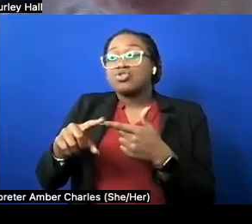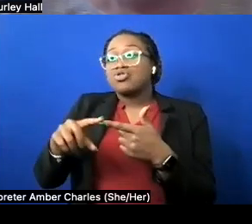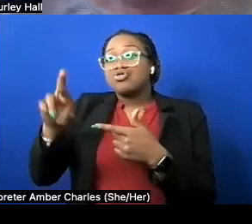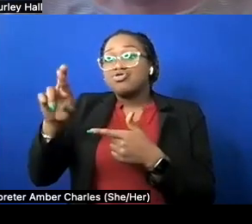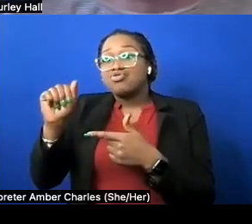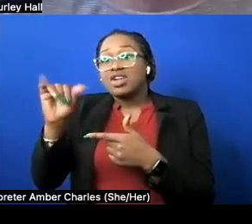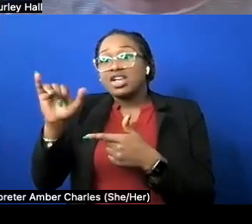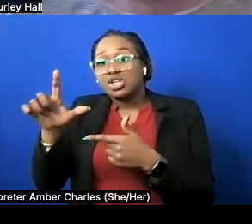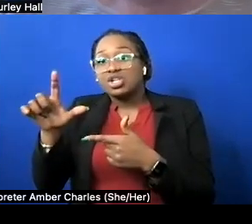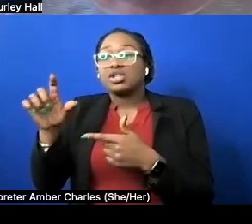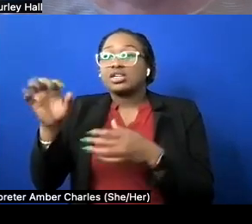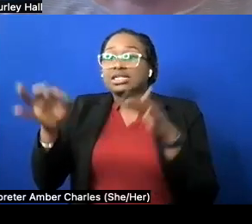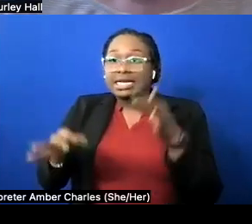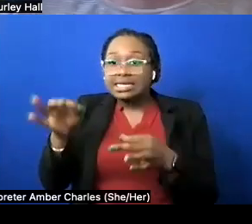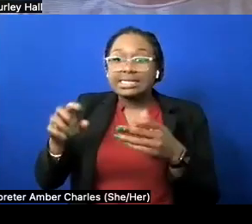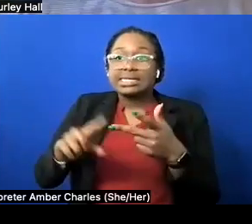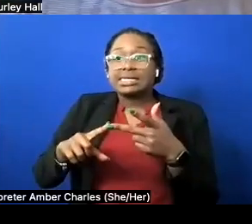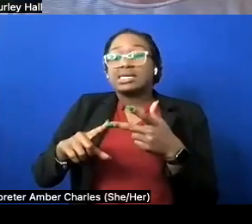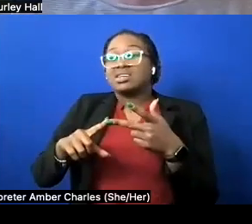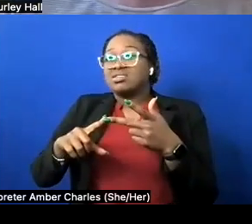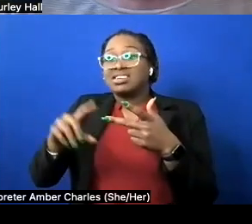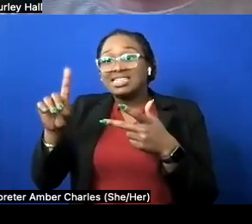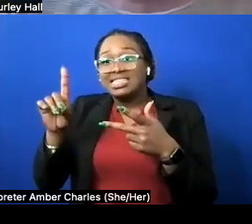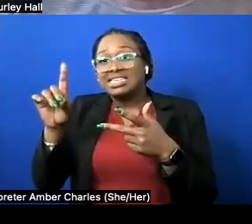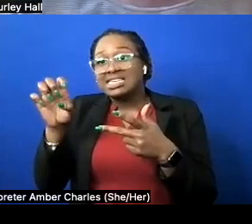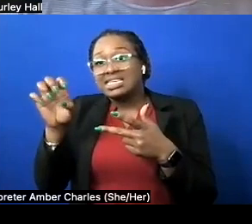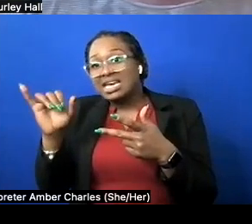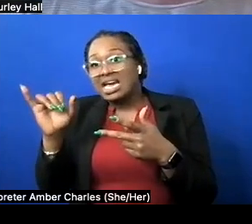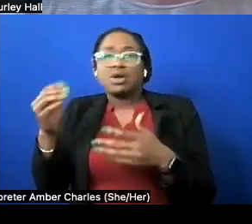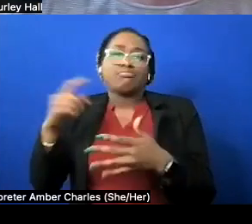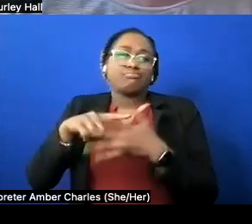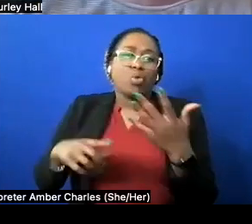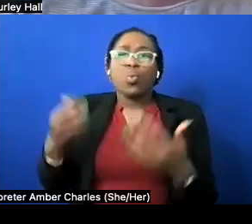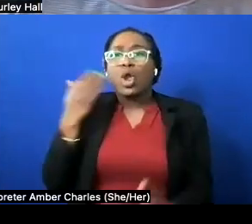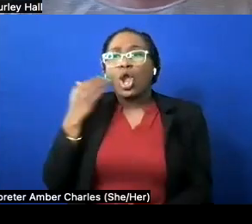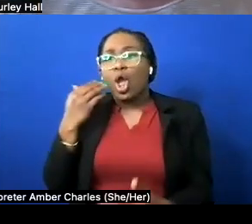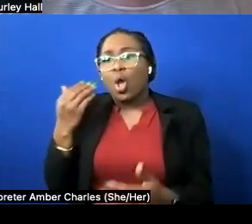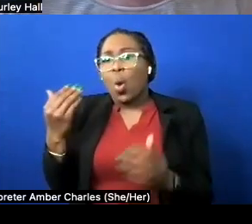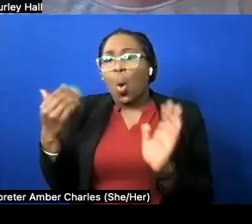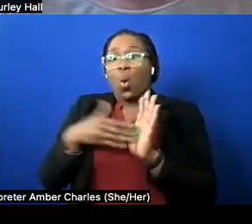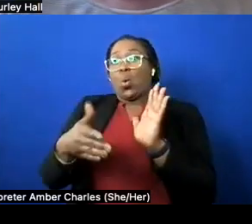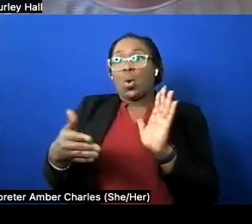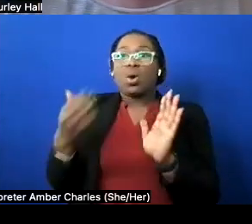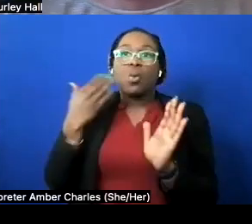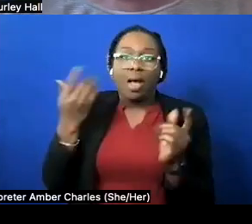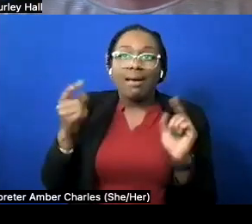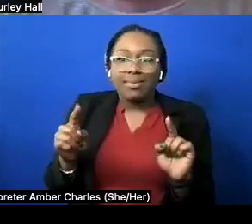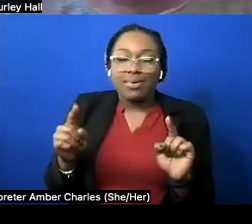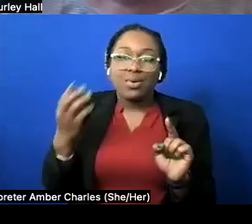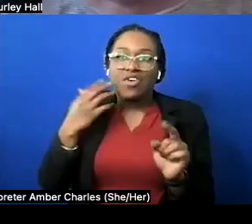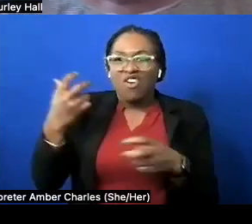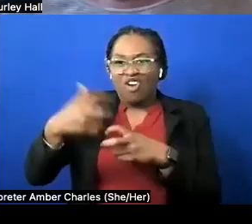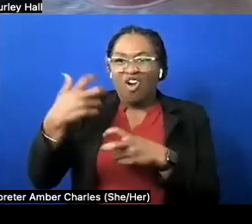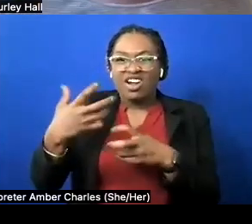know the backlash has already come, right? We all know that that is there. We all know that many of us are finding it hard to get traction and